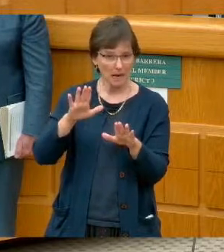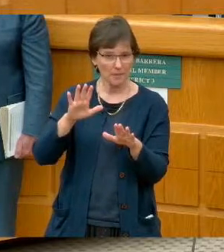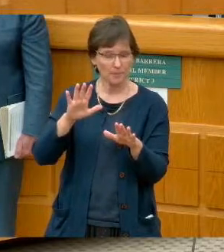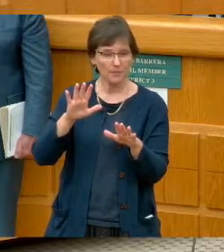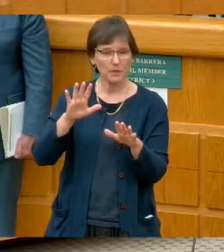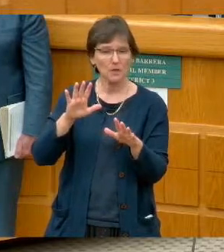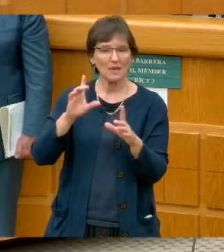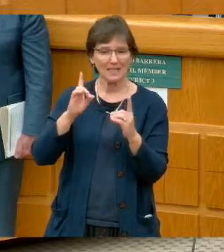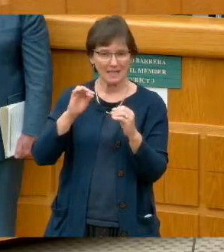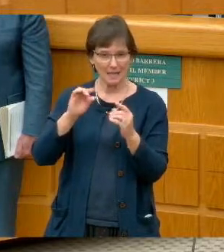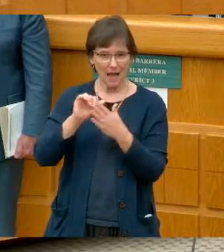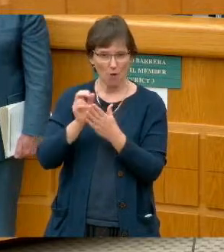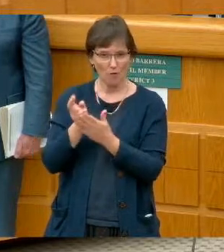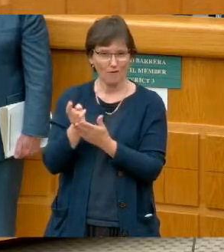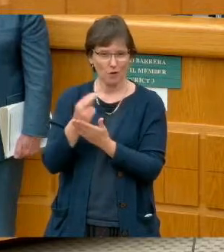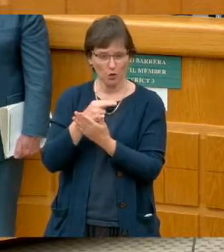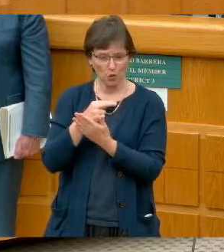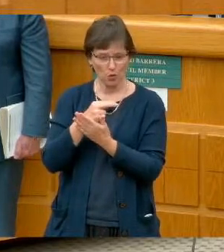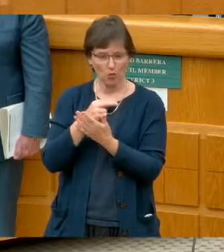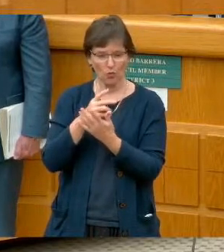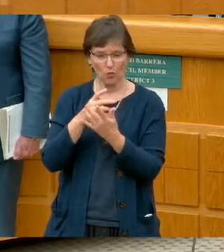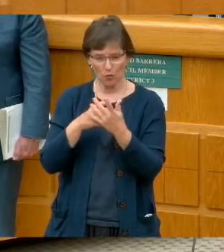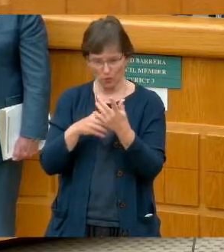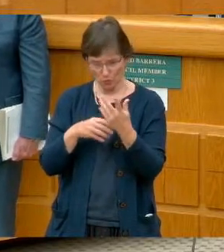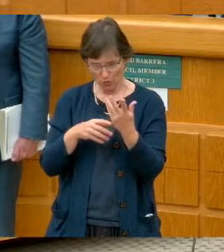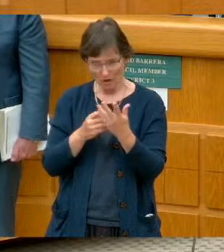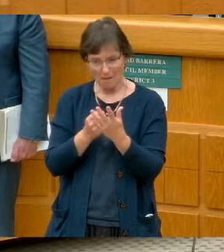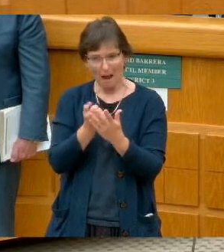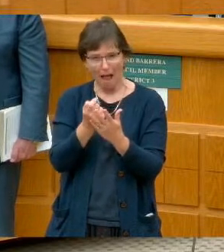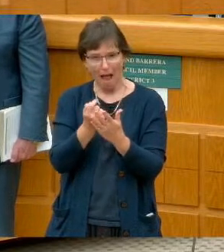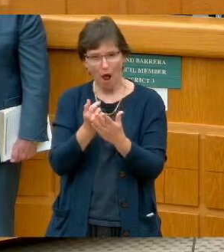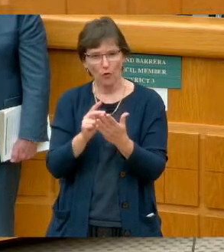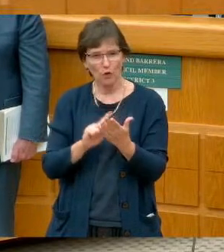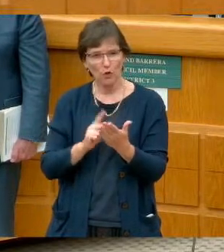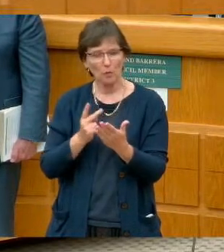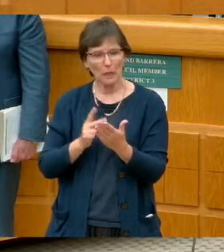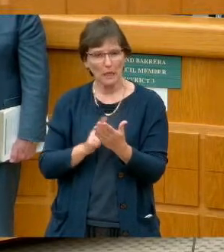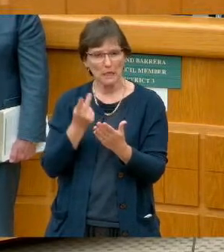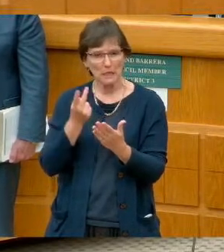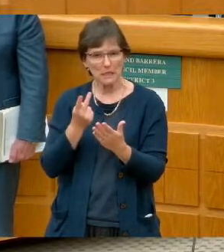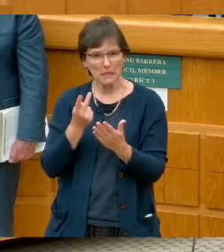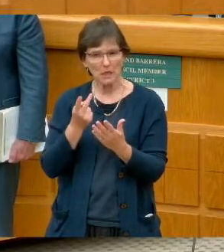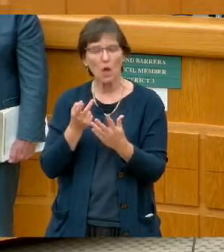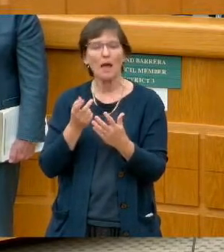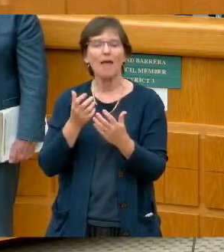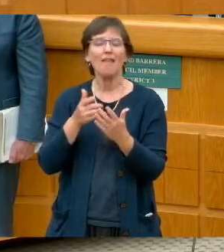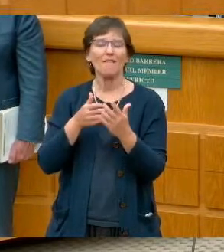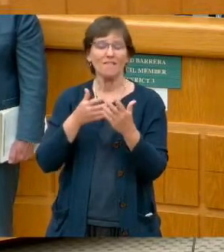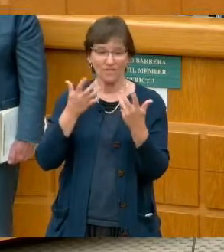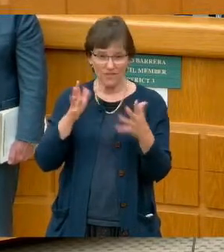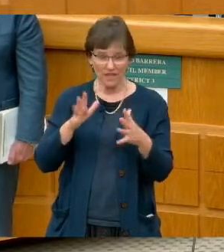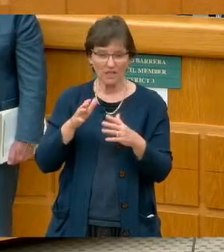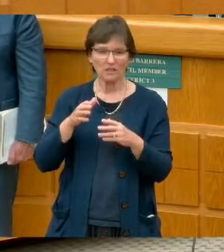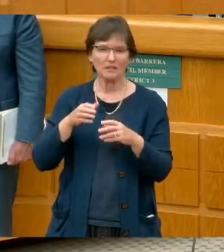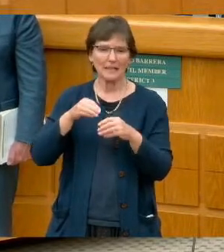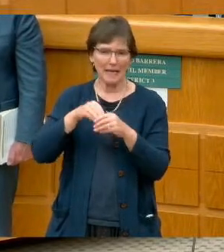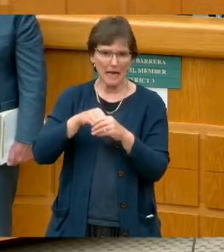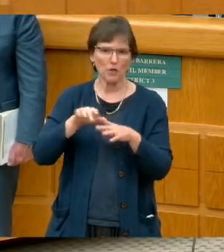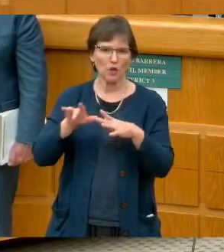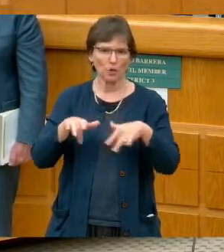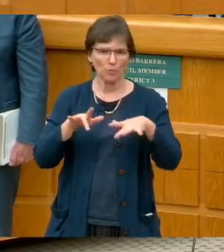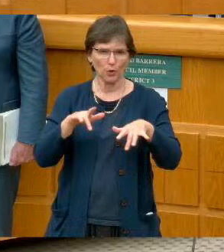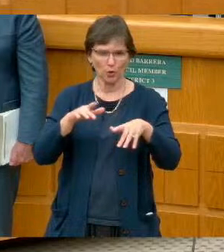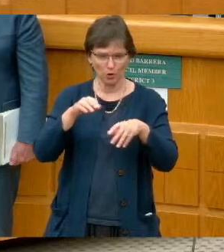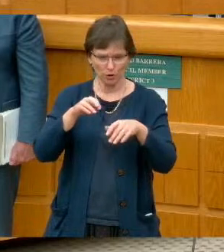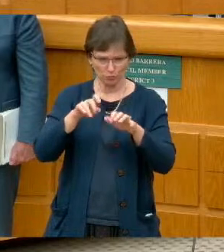received it on Sunday. So that's the first step. After that is we upload it into the computer system, and then the system actually takes those